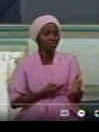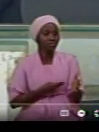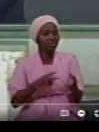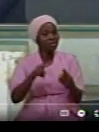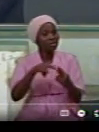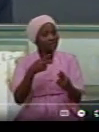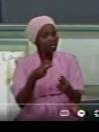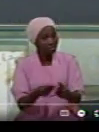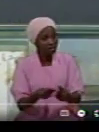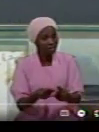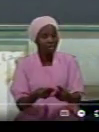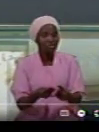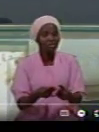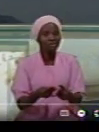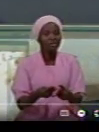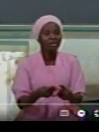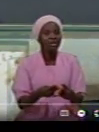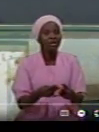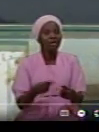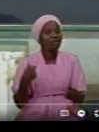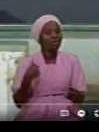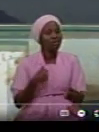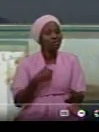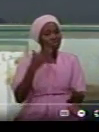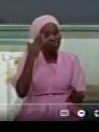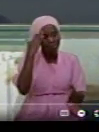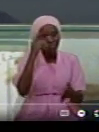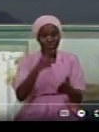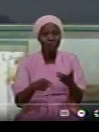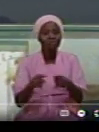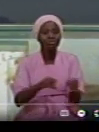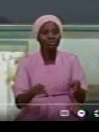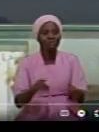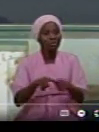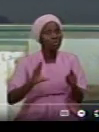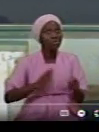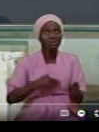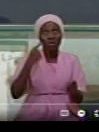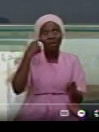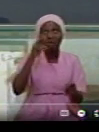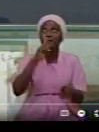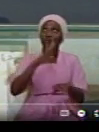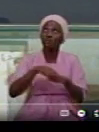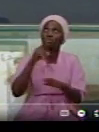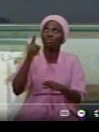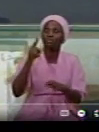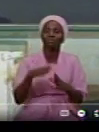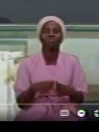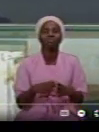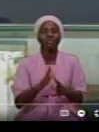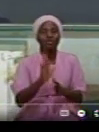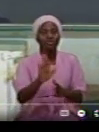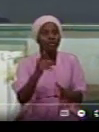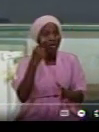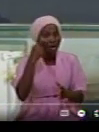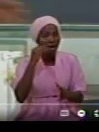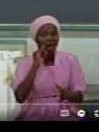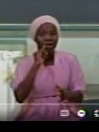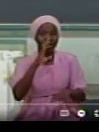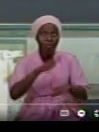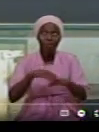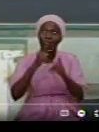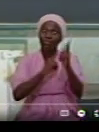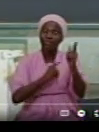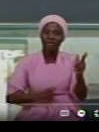do, but our eyes are upon thee. Your eyes are upon the Lord. Even when you do